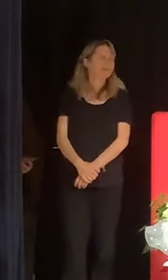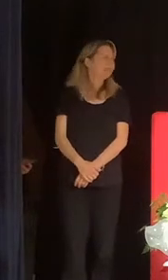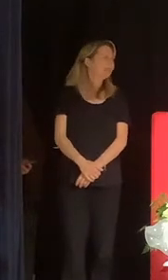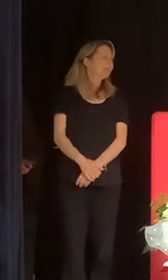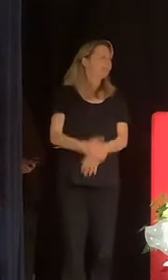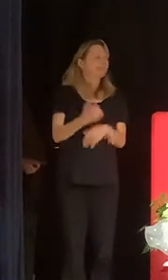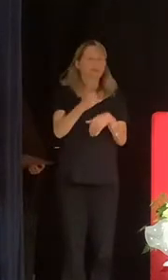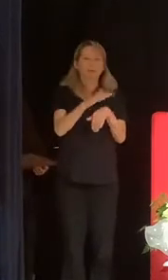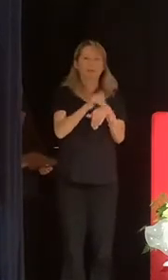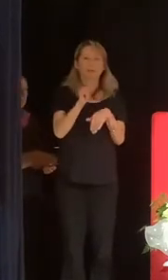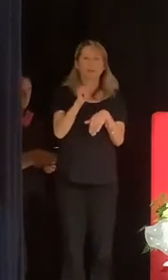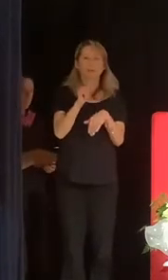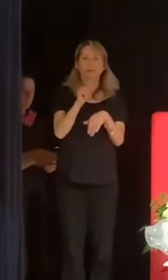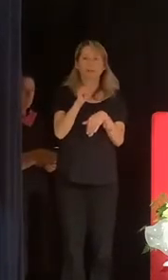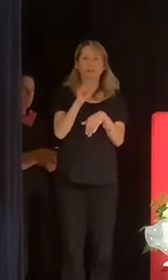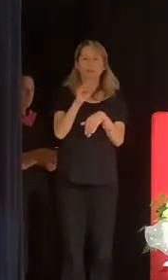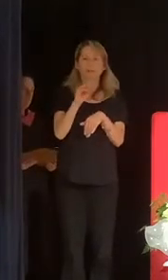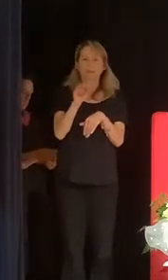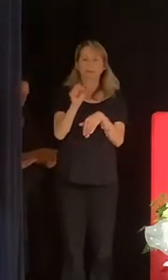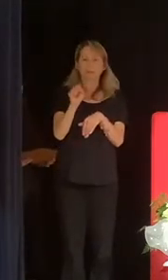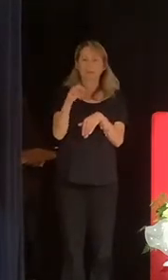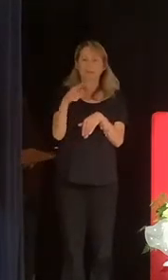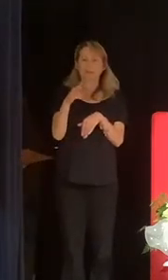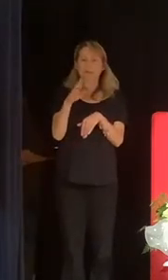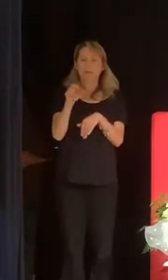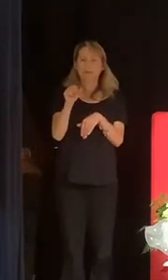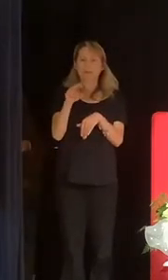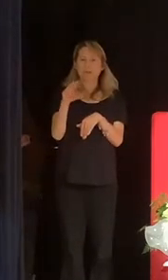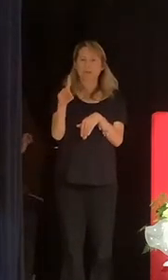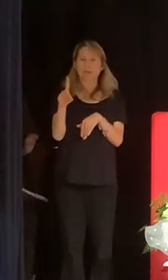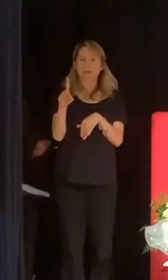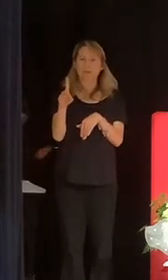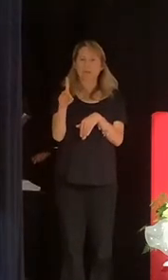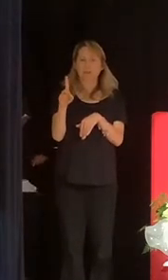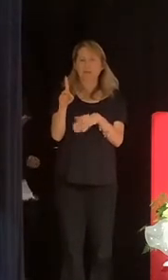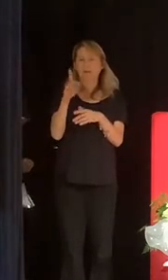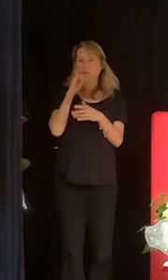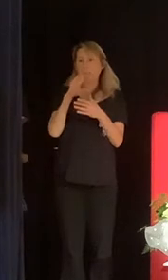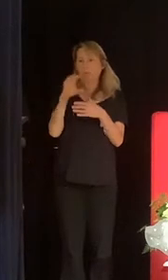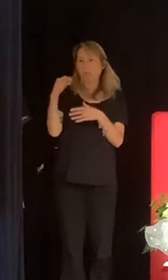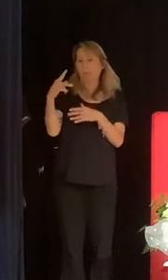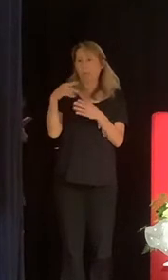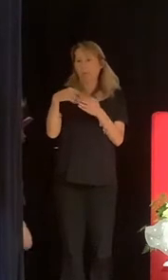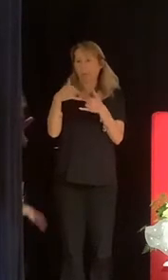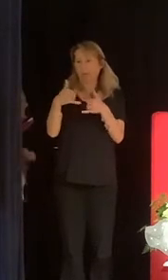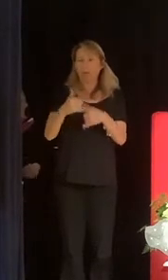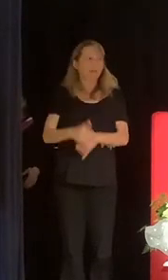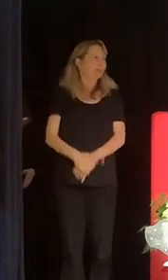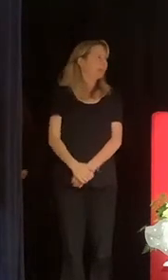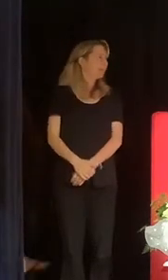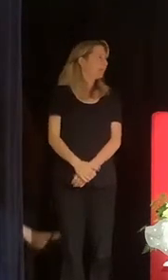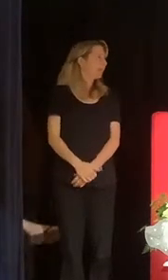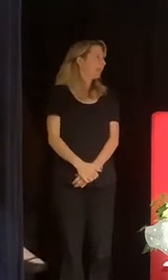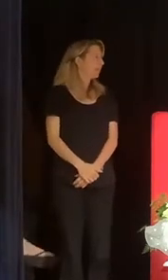now like to call upon Ms. Persaud, who will be presenting the Cooperative Education Award.